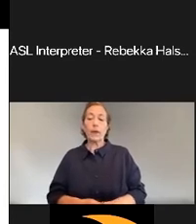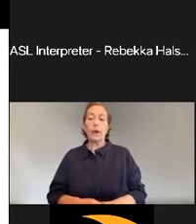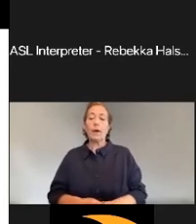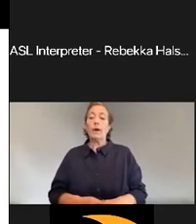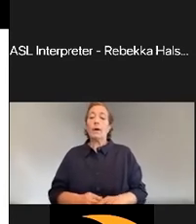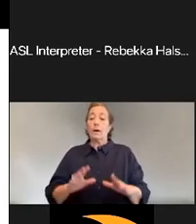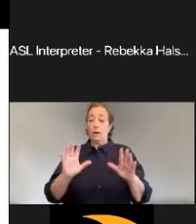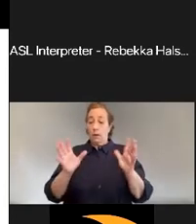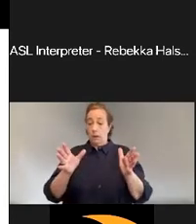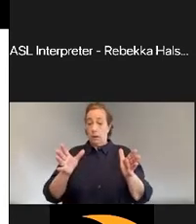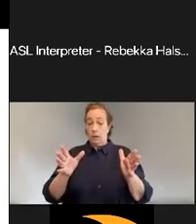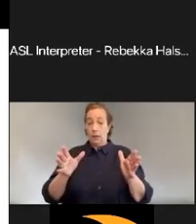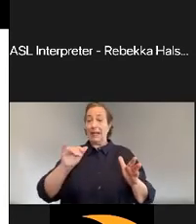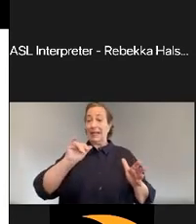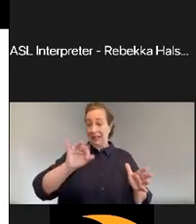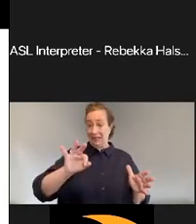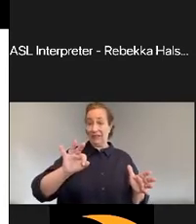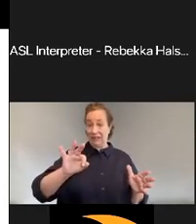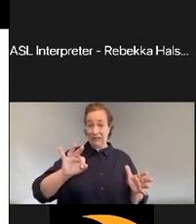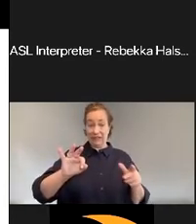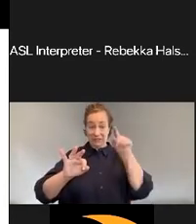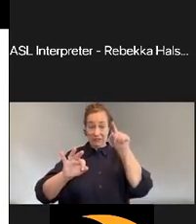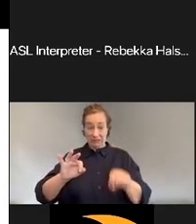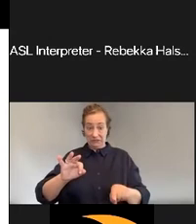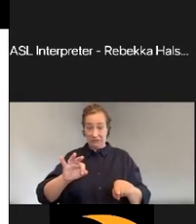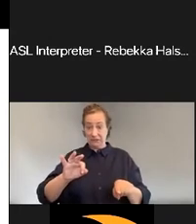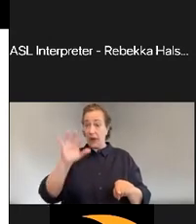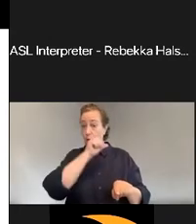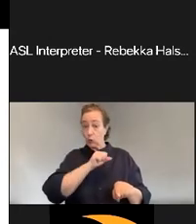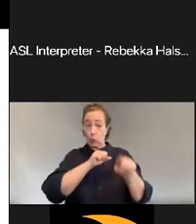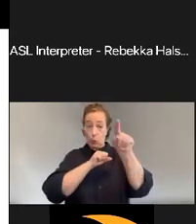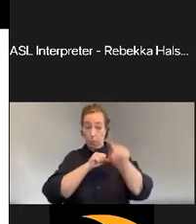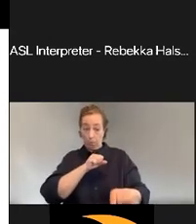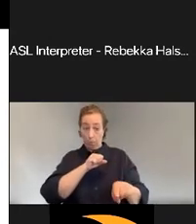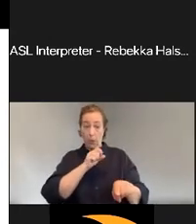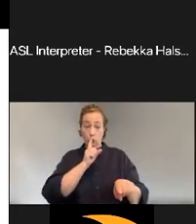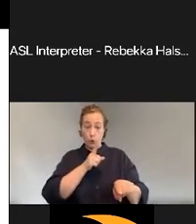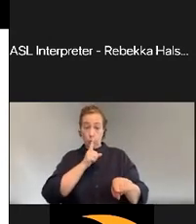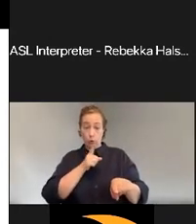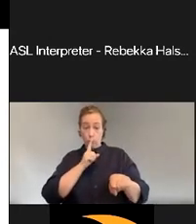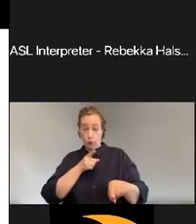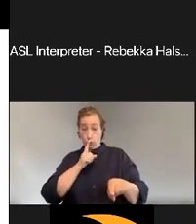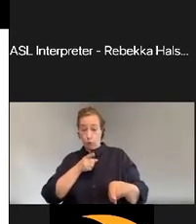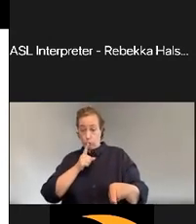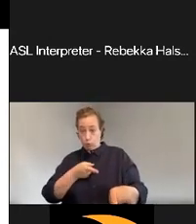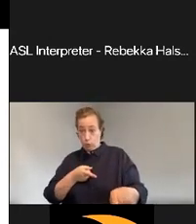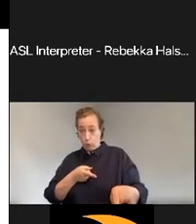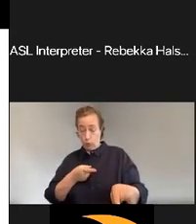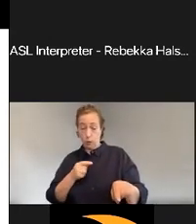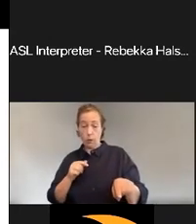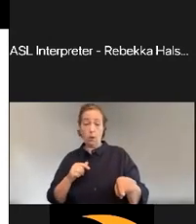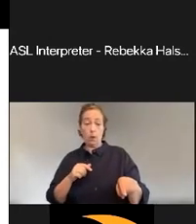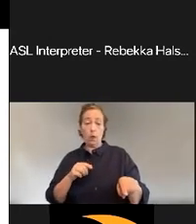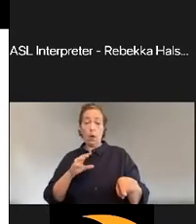Assuming that all of these facts on the slide are confirmed through OCR's investigation as true, and there aren't